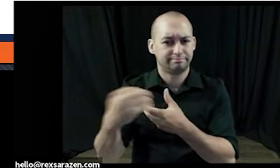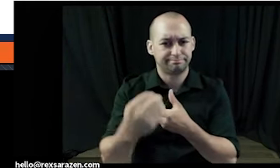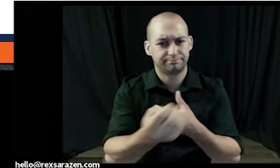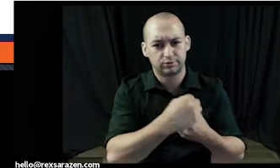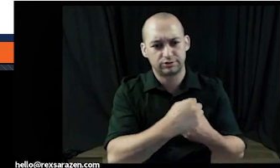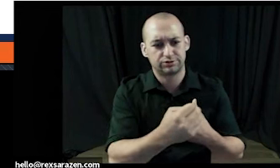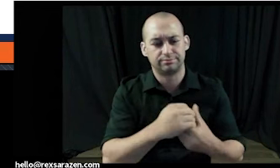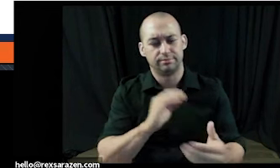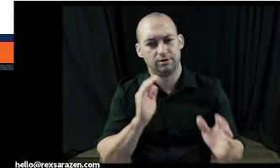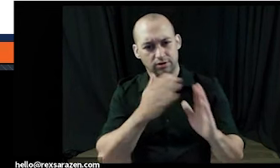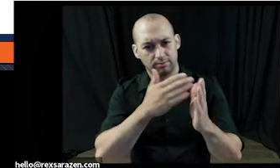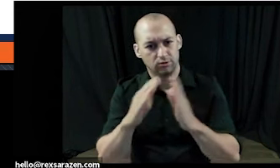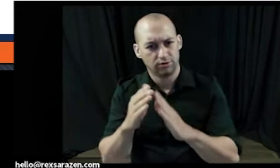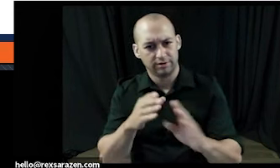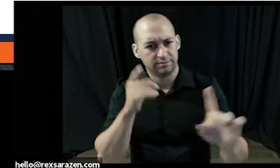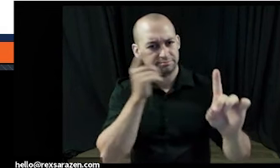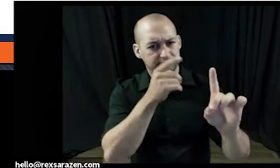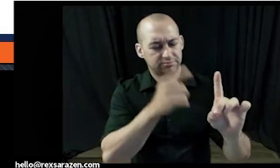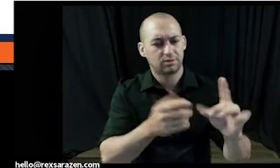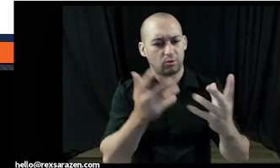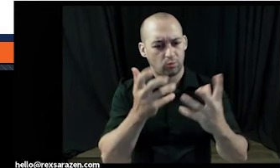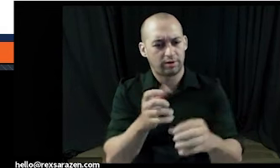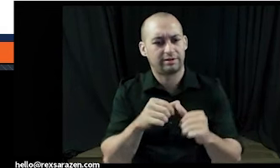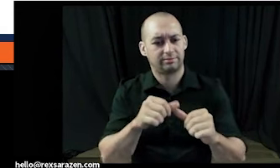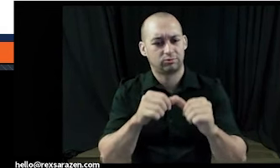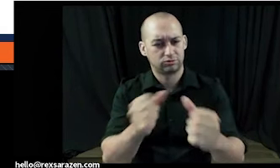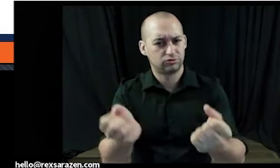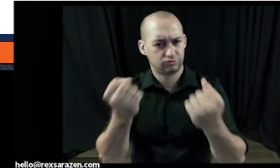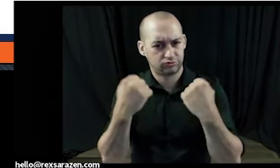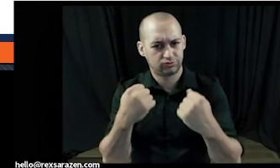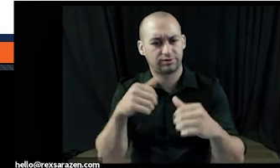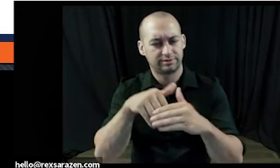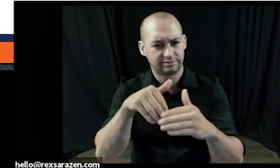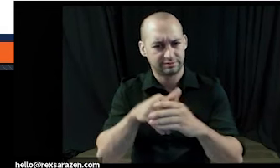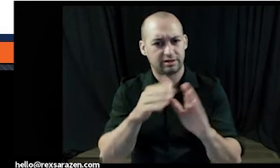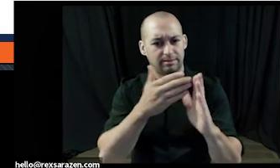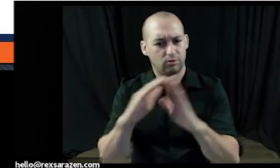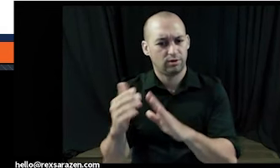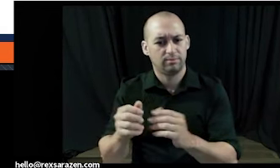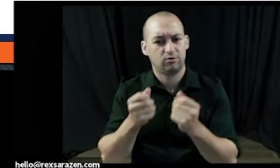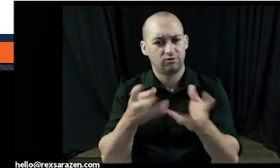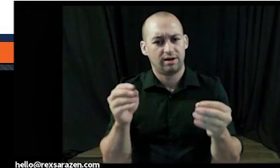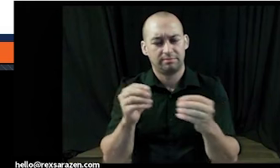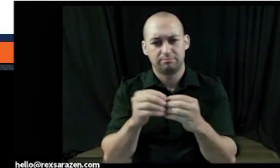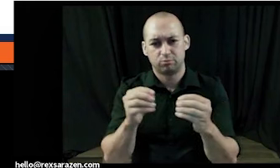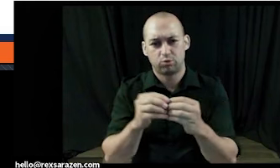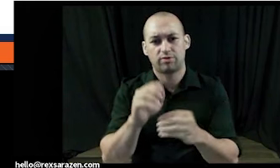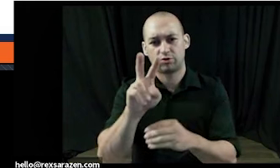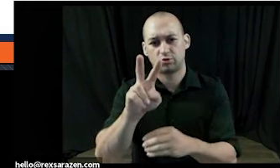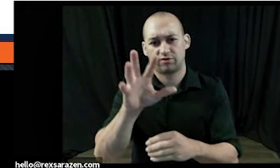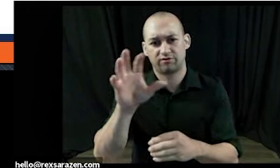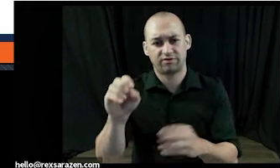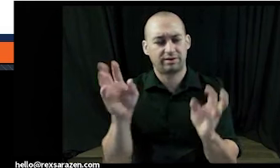to maintain a strong presence in the community by attending more than 250 events annually,